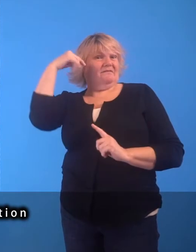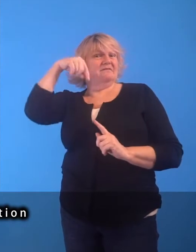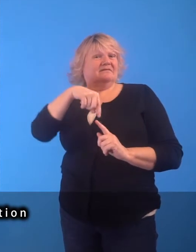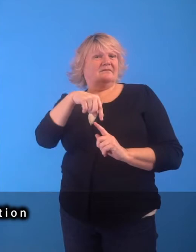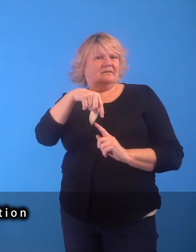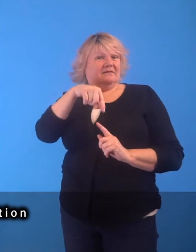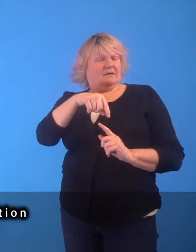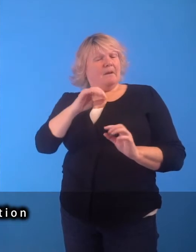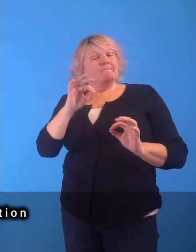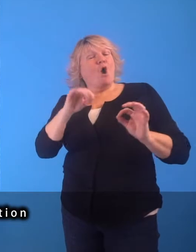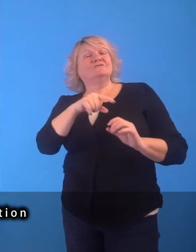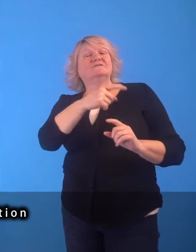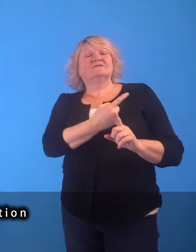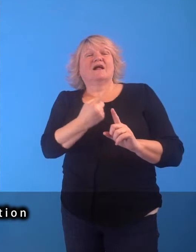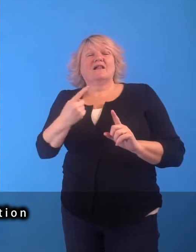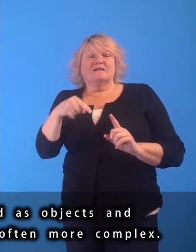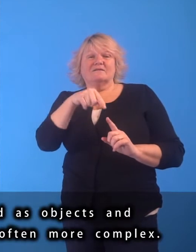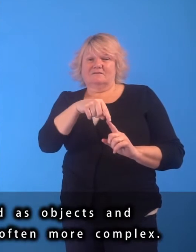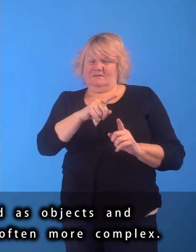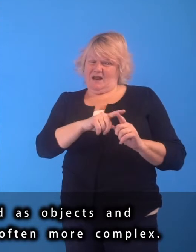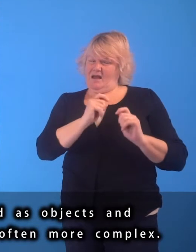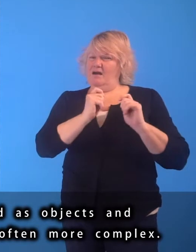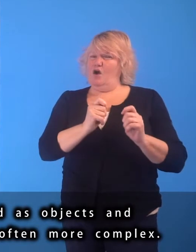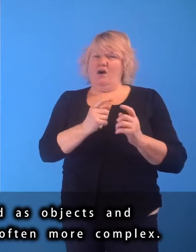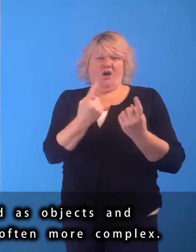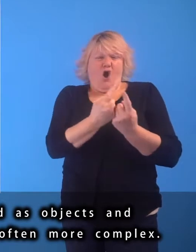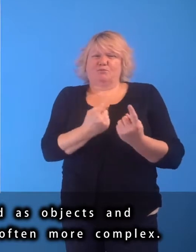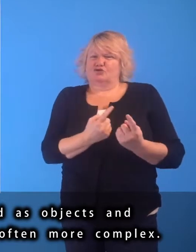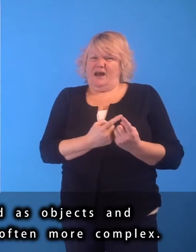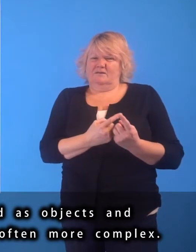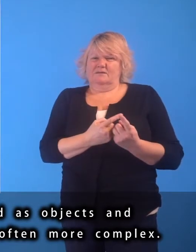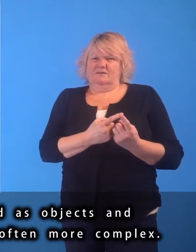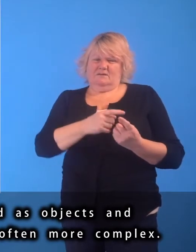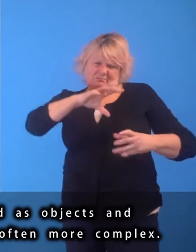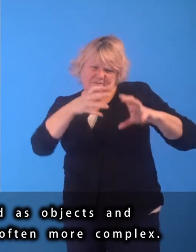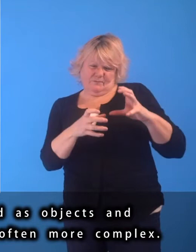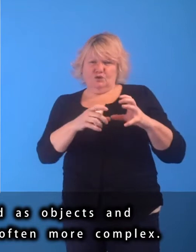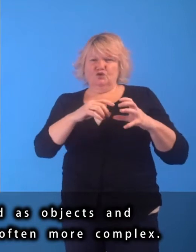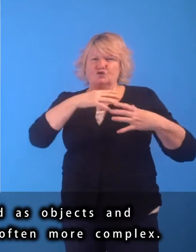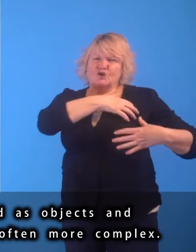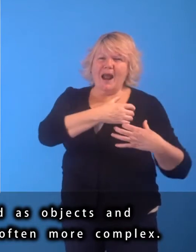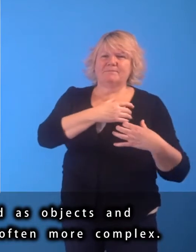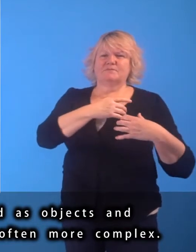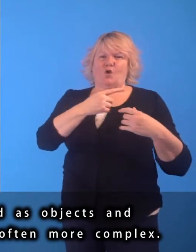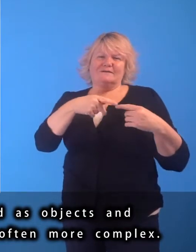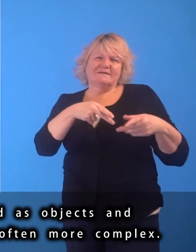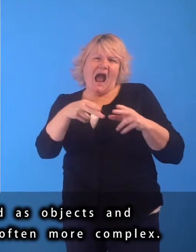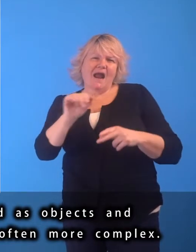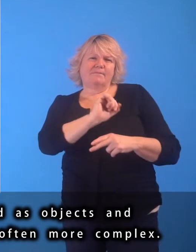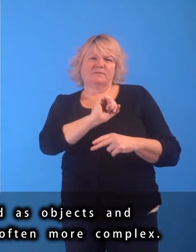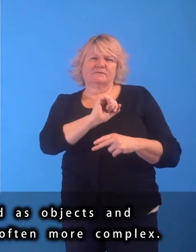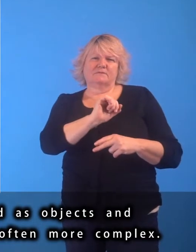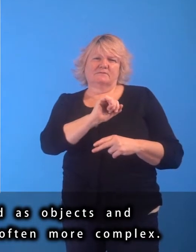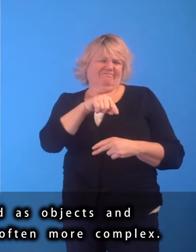photographic collection that inspired them, where his models are treated as objects and reduced to shapes